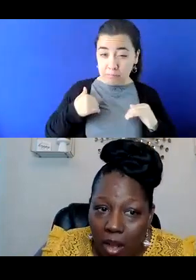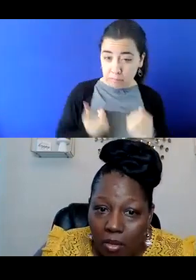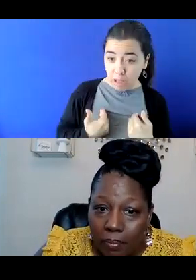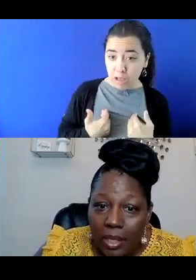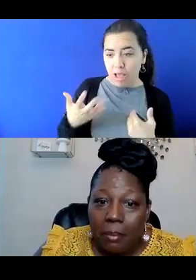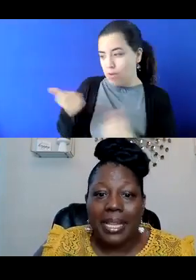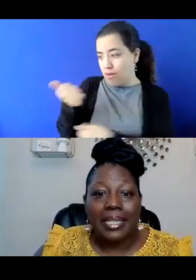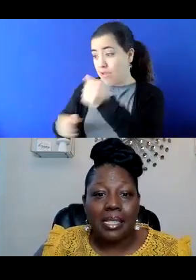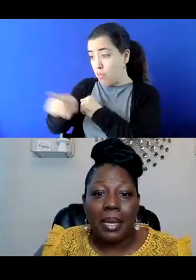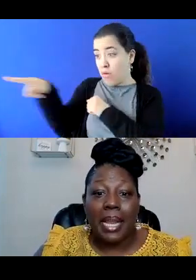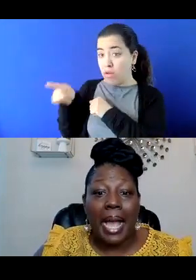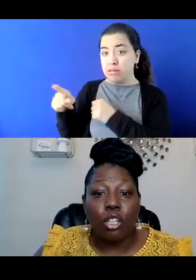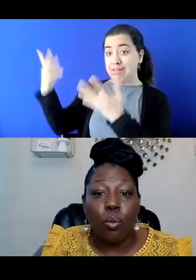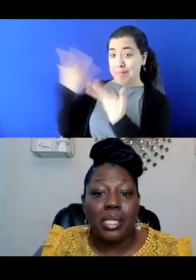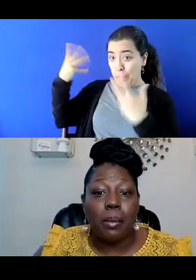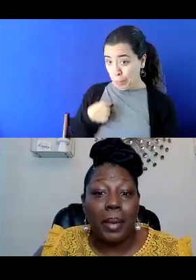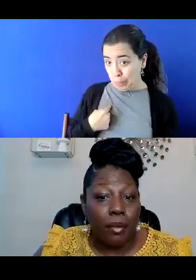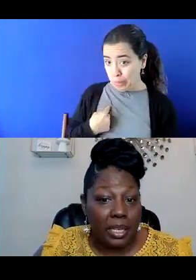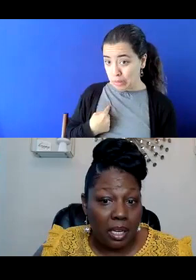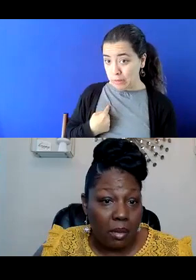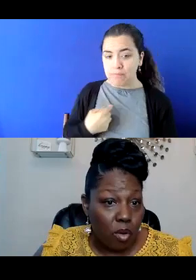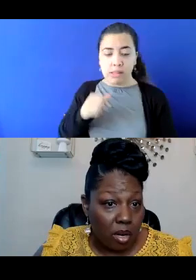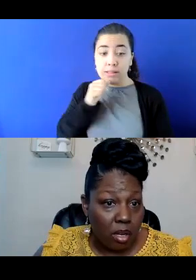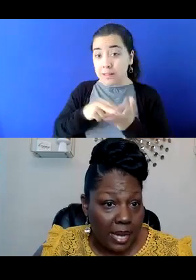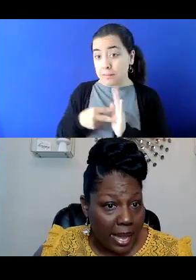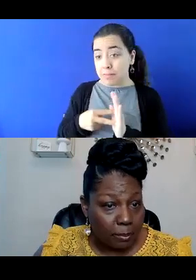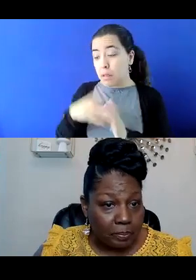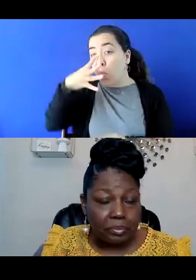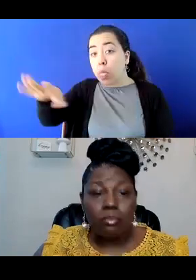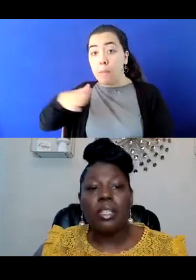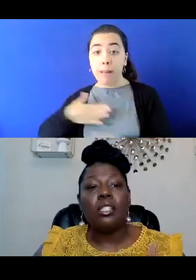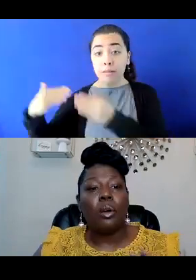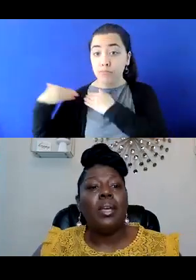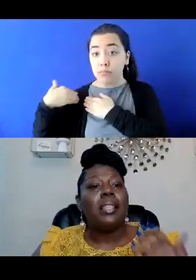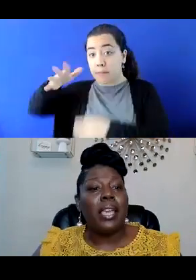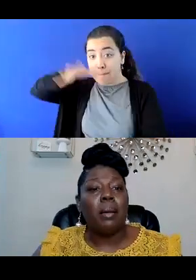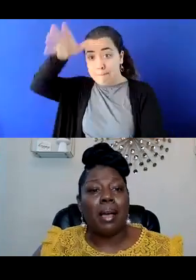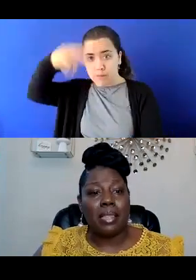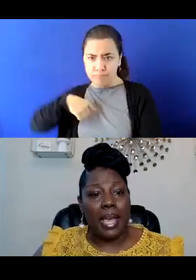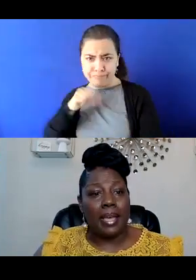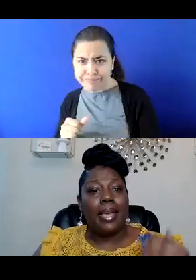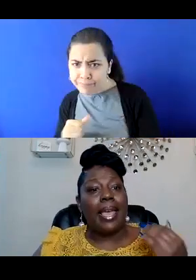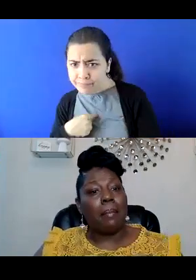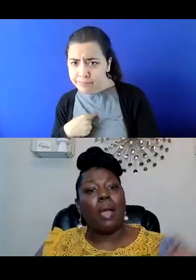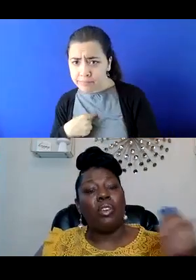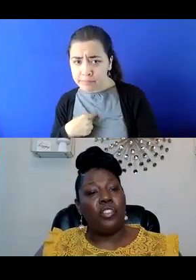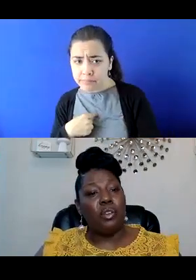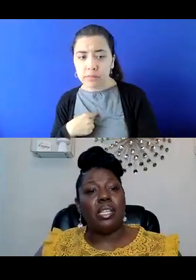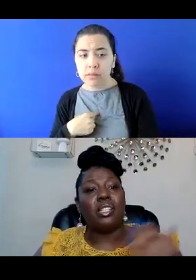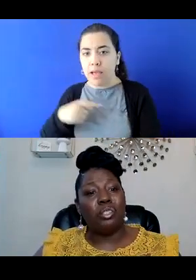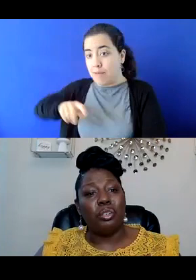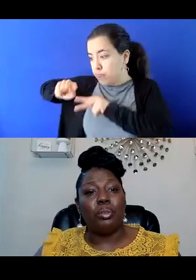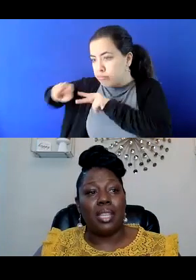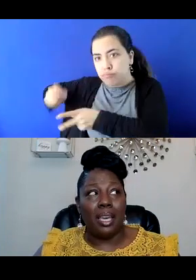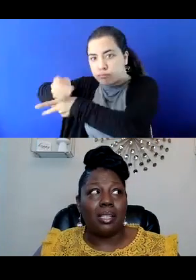me alone. That doesn't mean I don't want to parent anymore, okay? So think about that. Am I